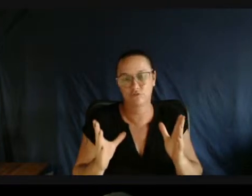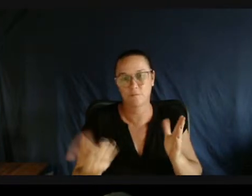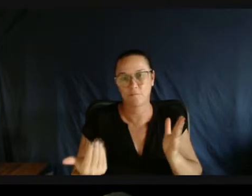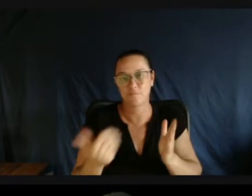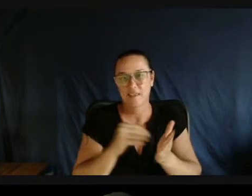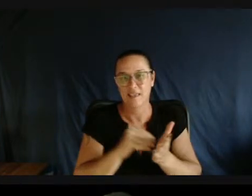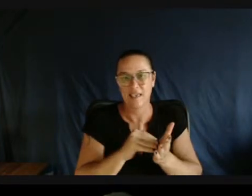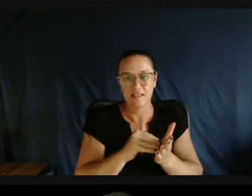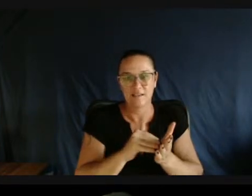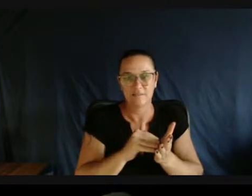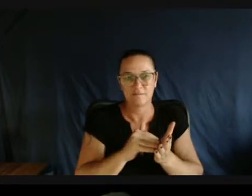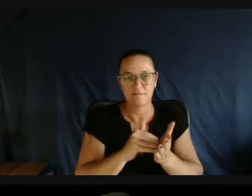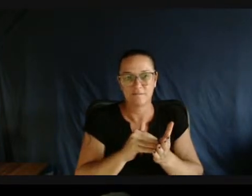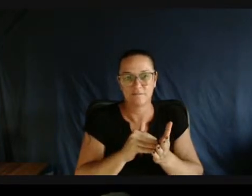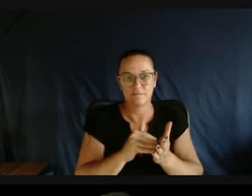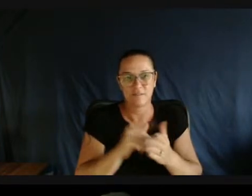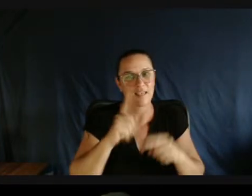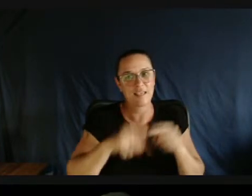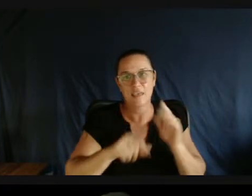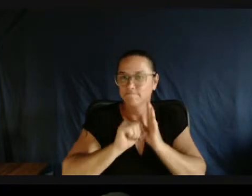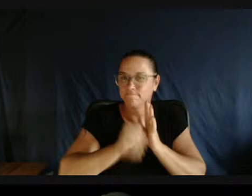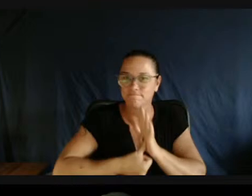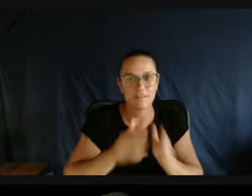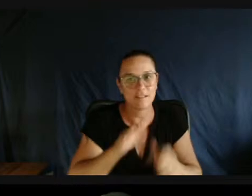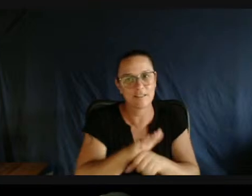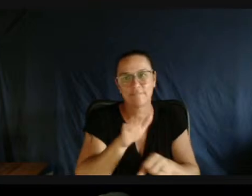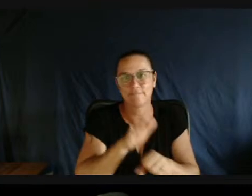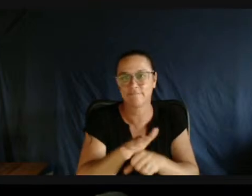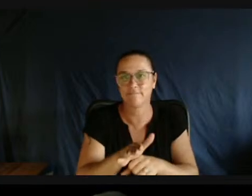can't stress that enough.